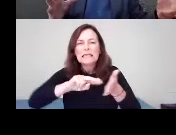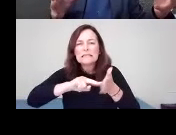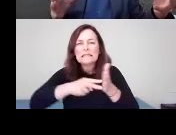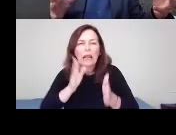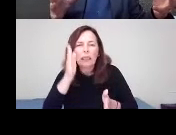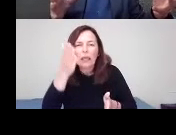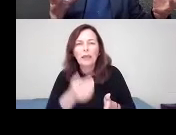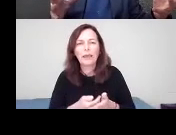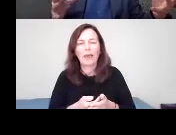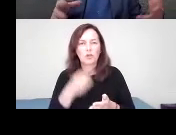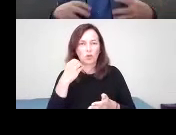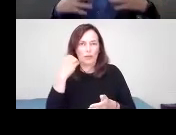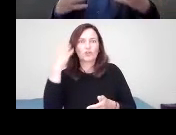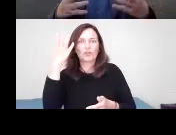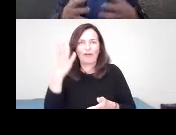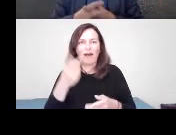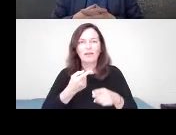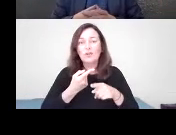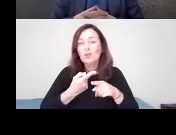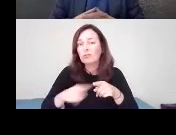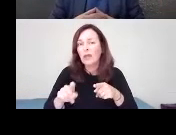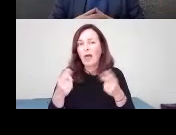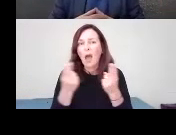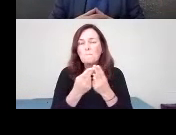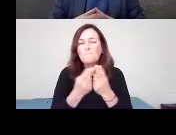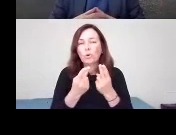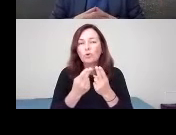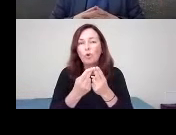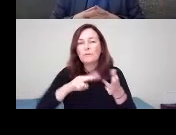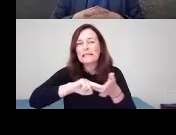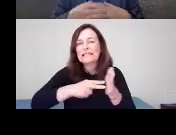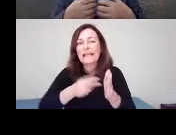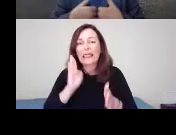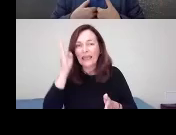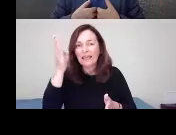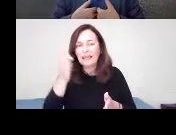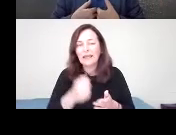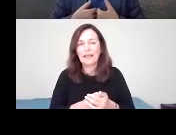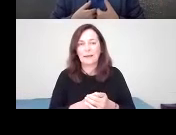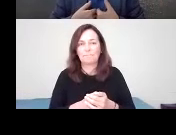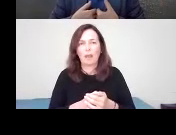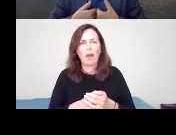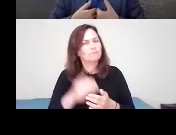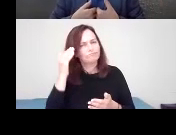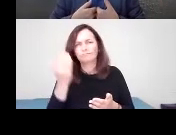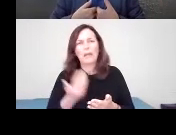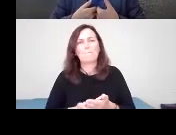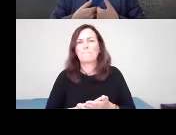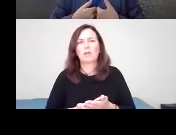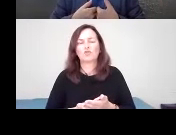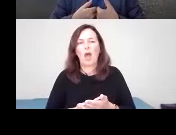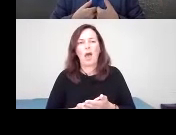strategy, and really seeing the need, because I really definitely believe that exactly how the people behaved, it